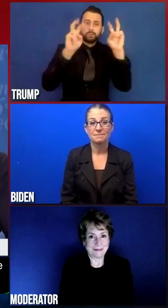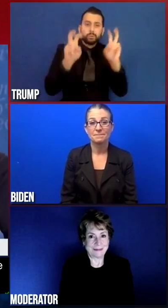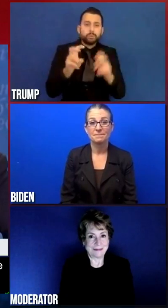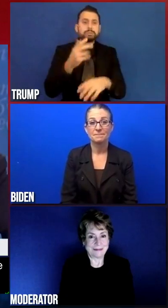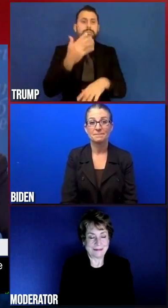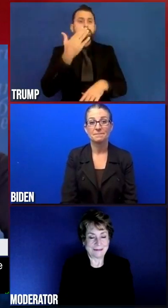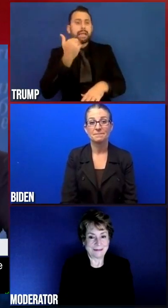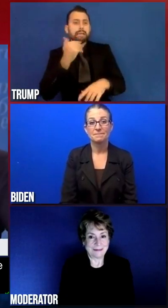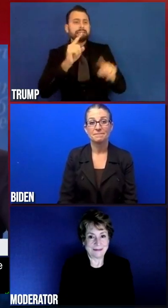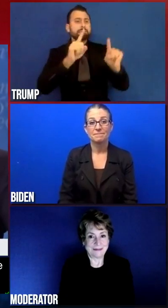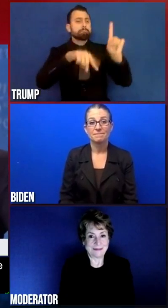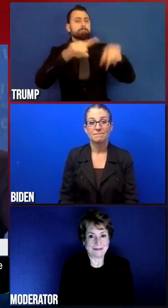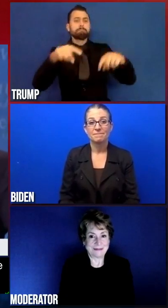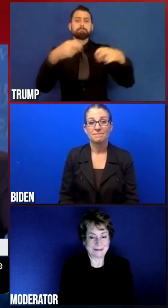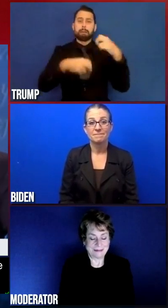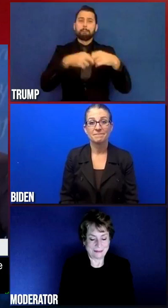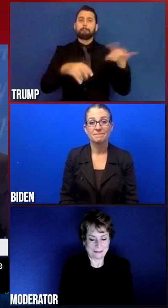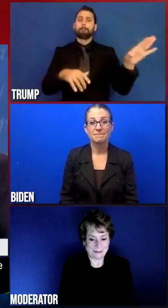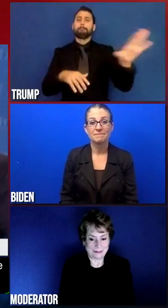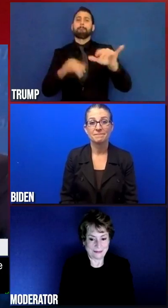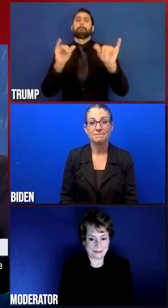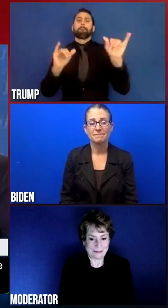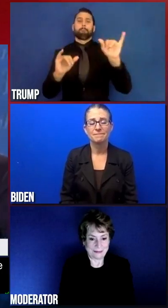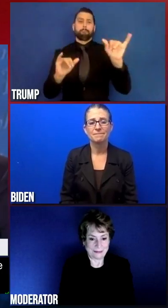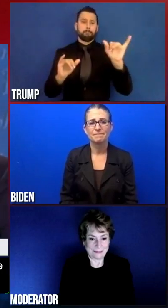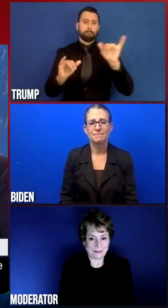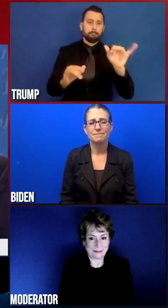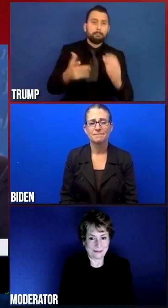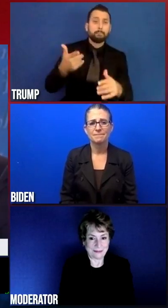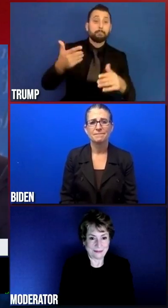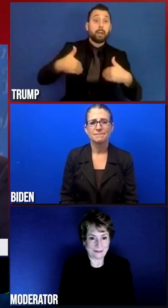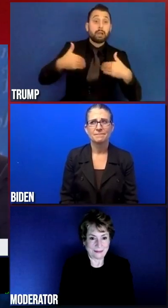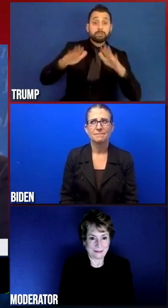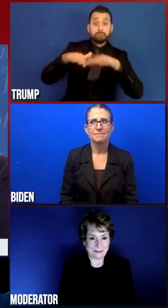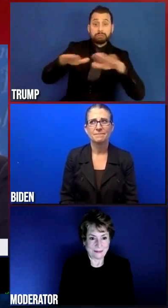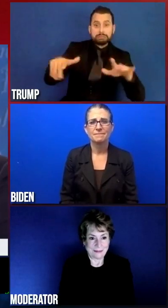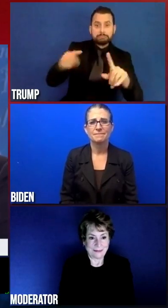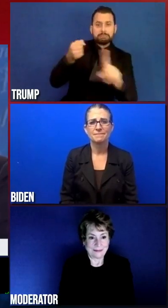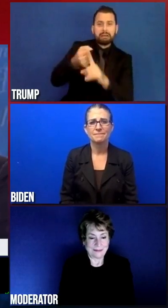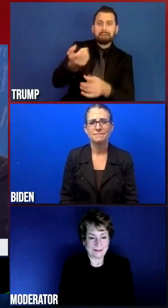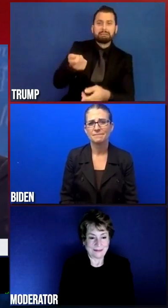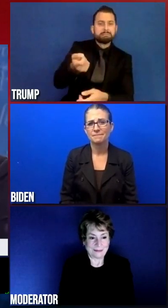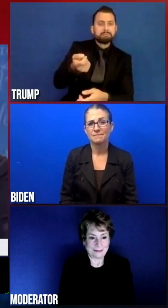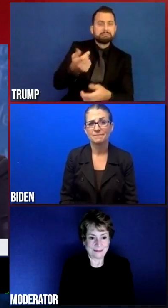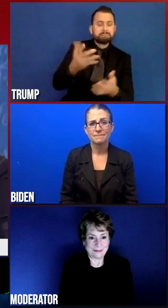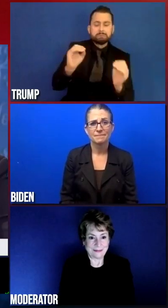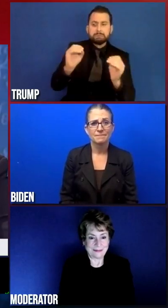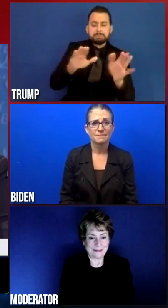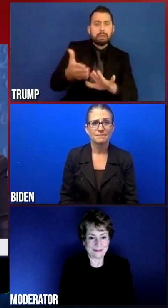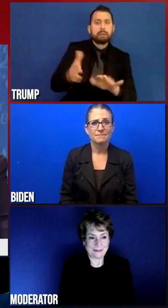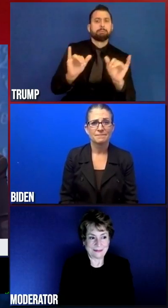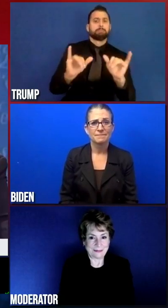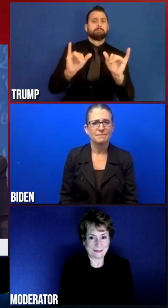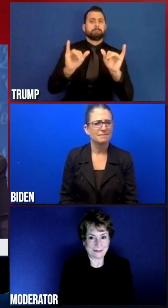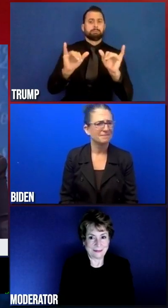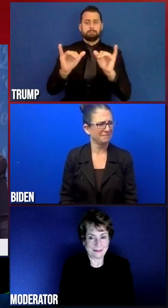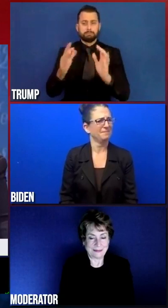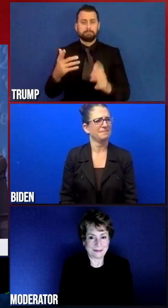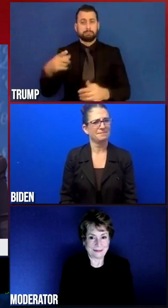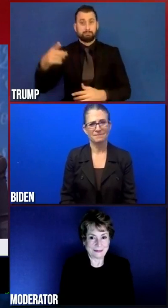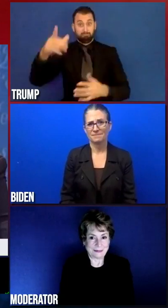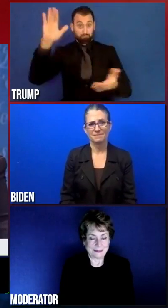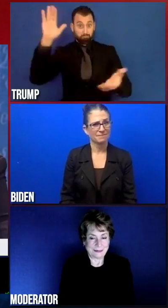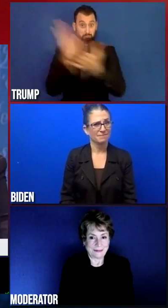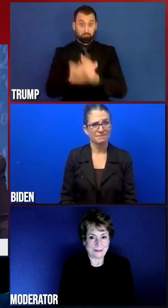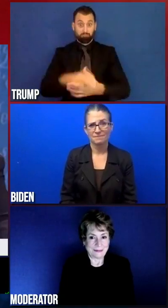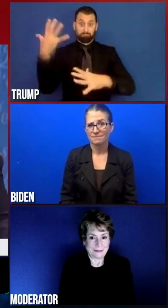Even younger people aren't. We've learned a lot. But he wants to shut it down. More people will be hurt by continuing. If you look at